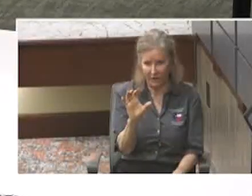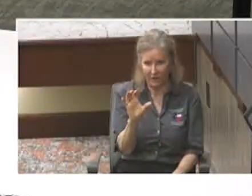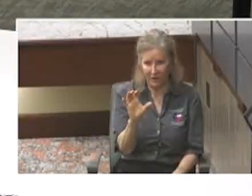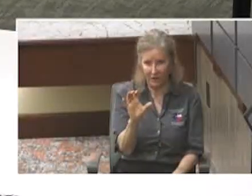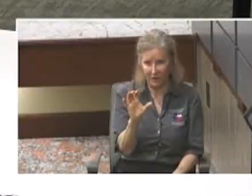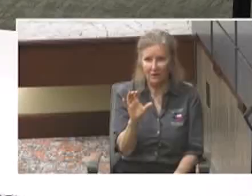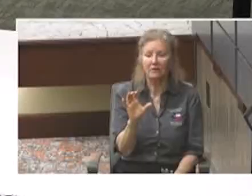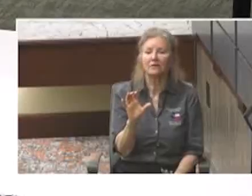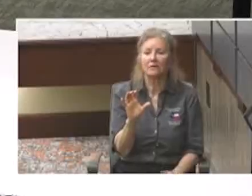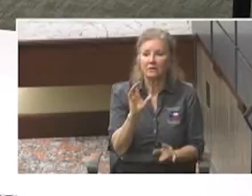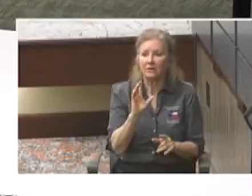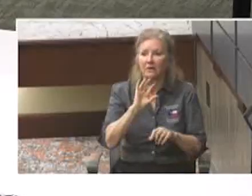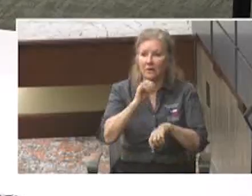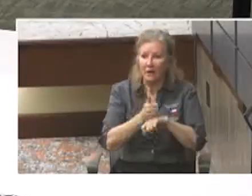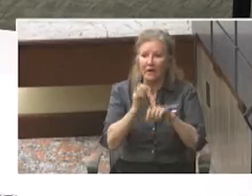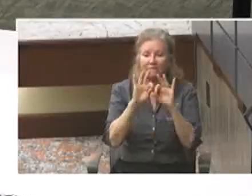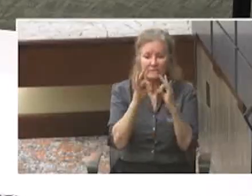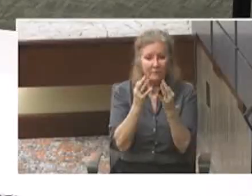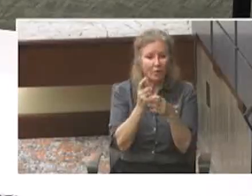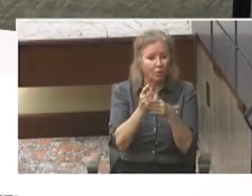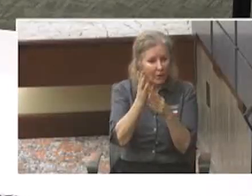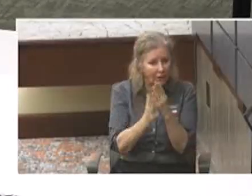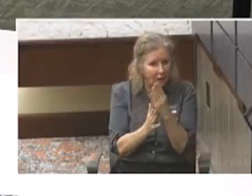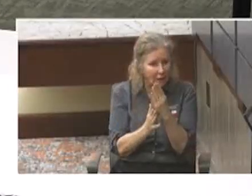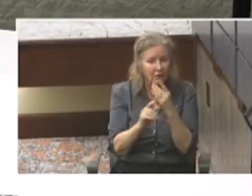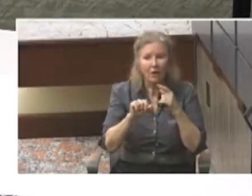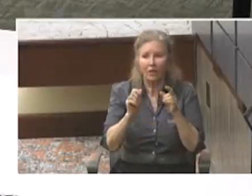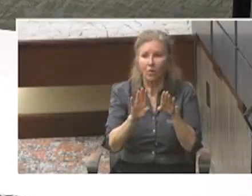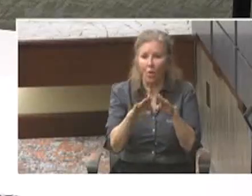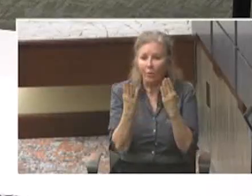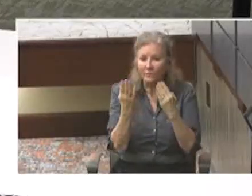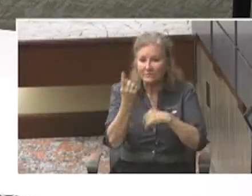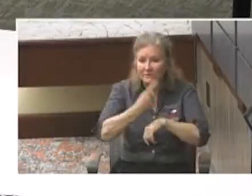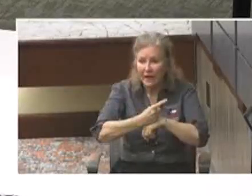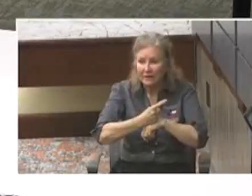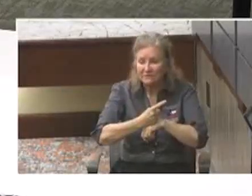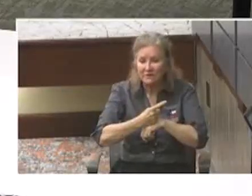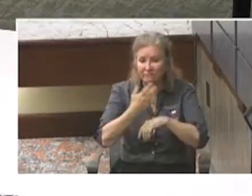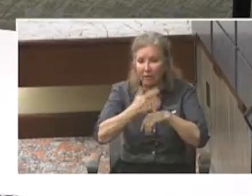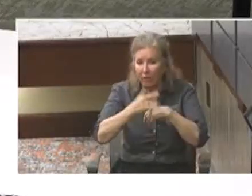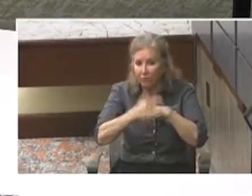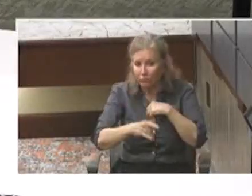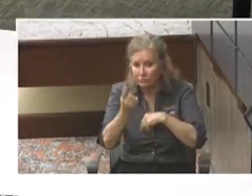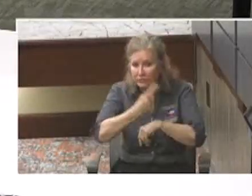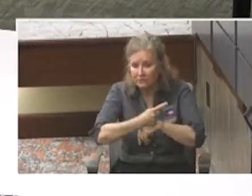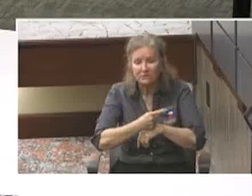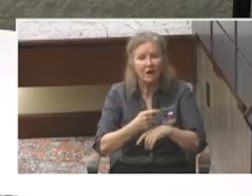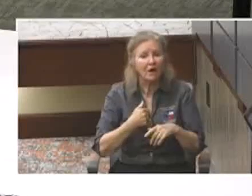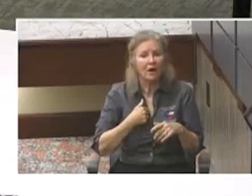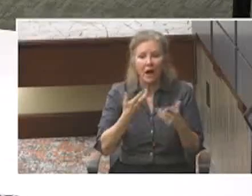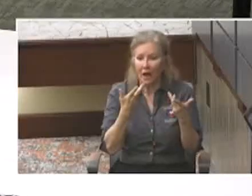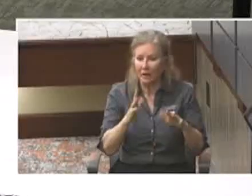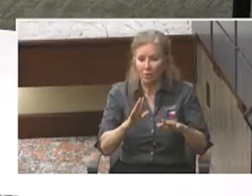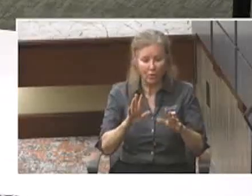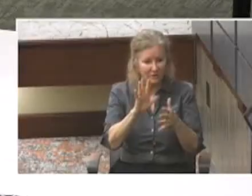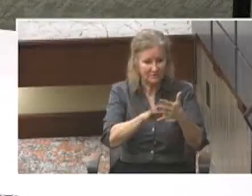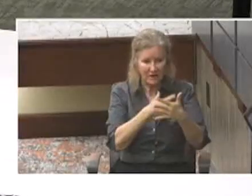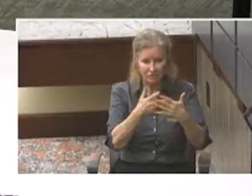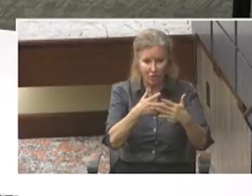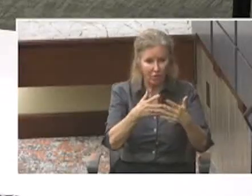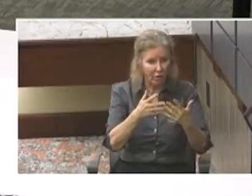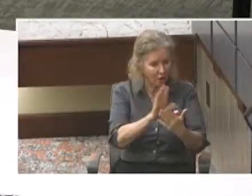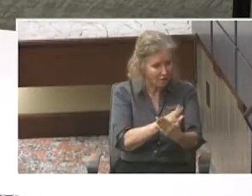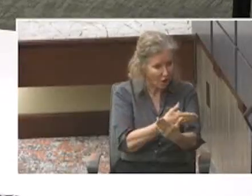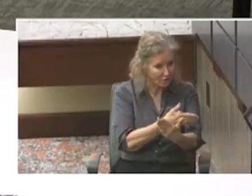set family weekend, other open dates. We'll have an open date, so I wouldn't want to schedule a concert that would be